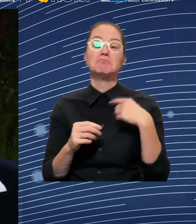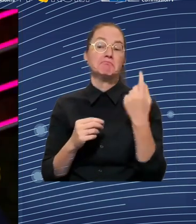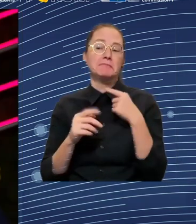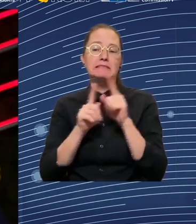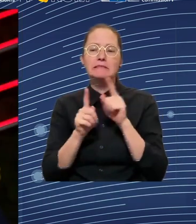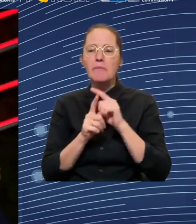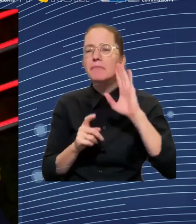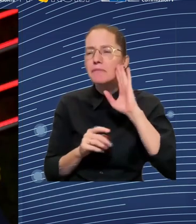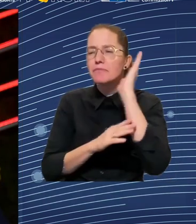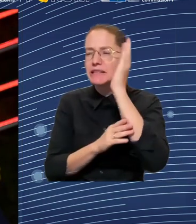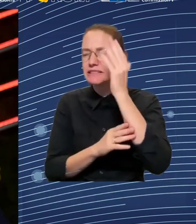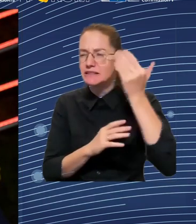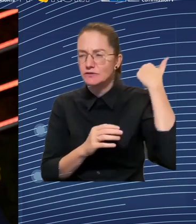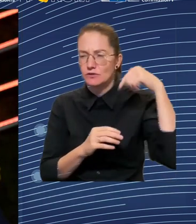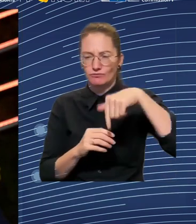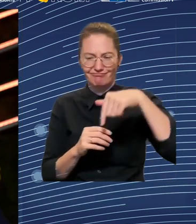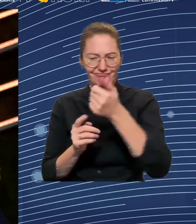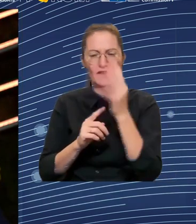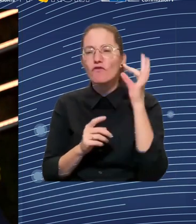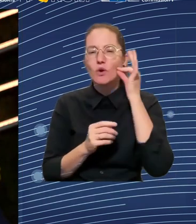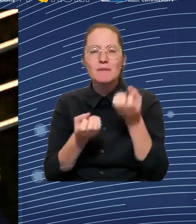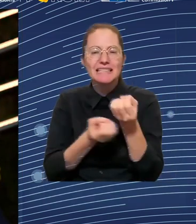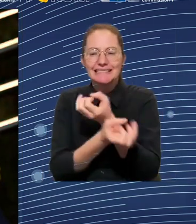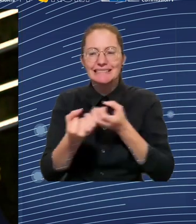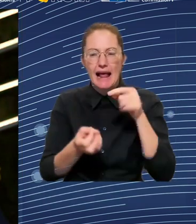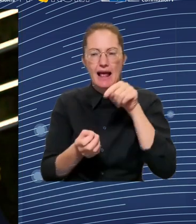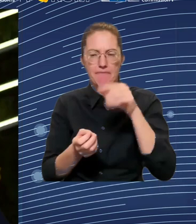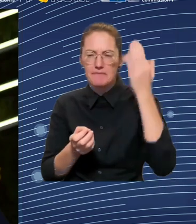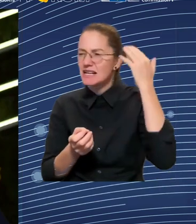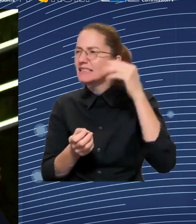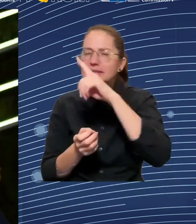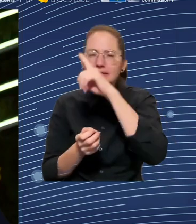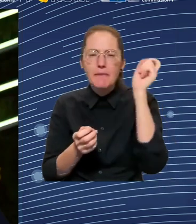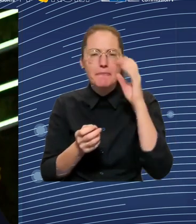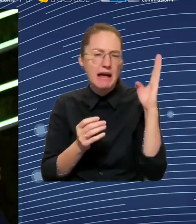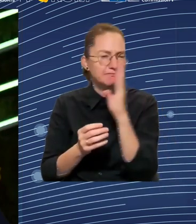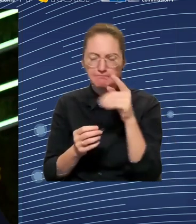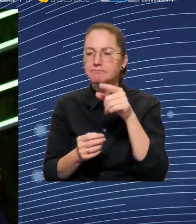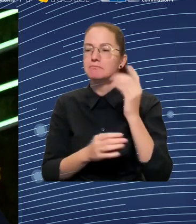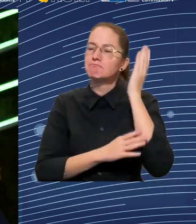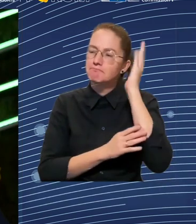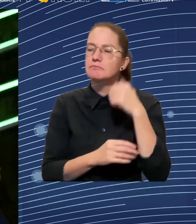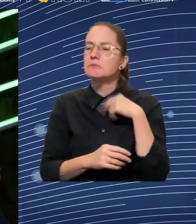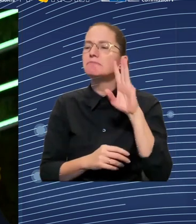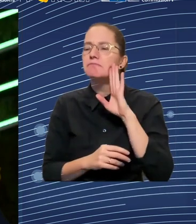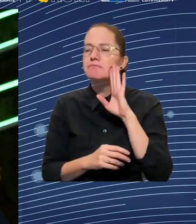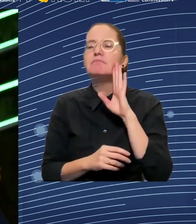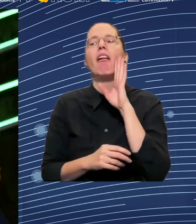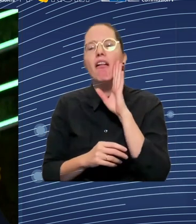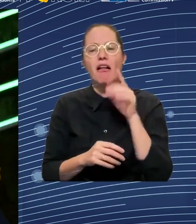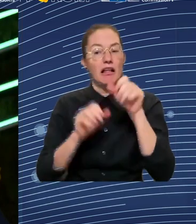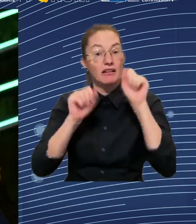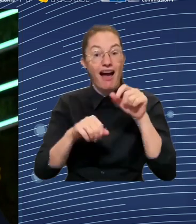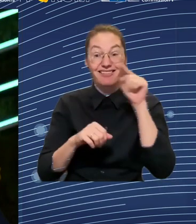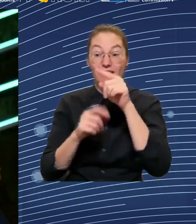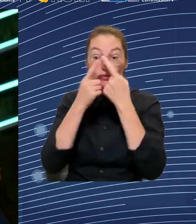call skills first. And for us, this is the recruitment strategy of focusing on a candidate's skills and abilities to do the